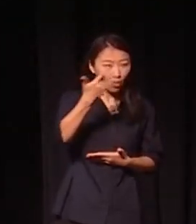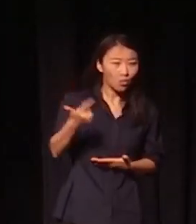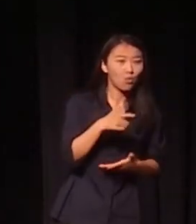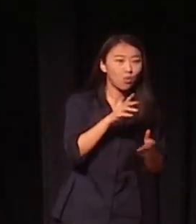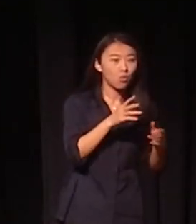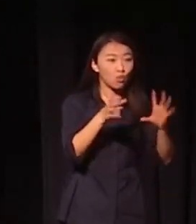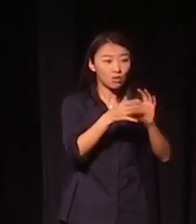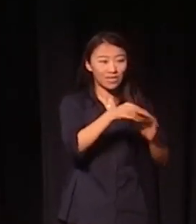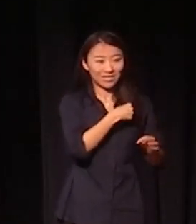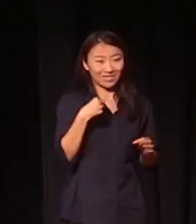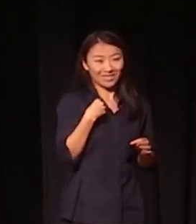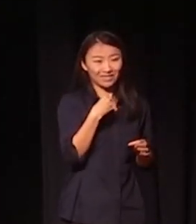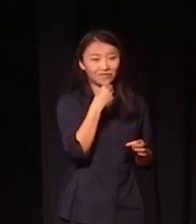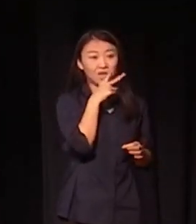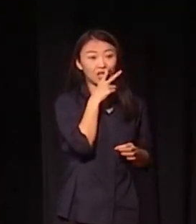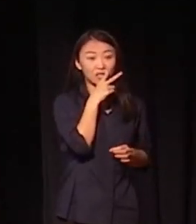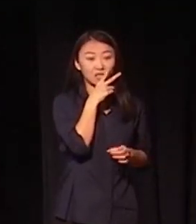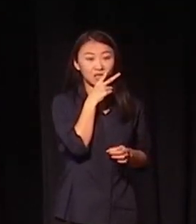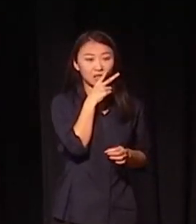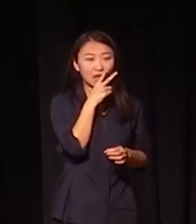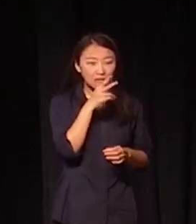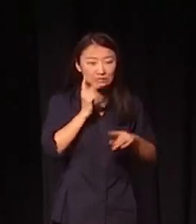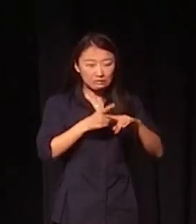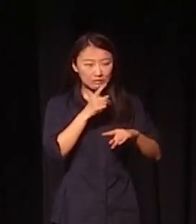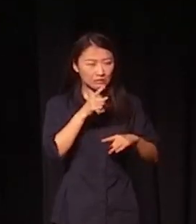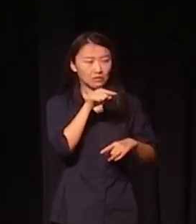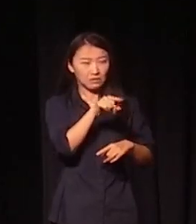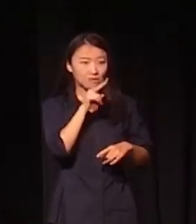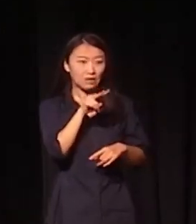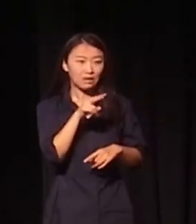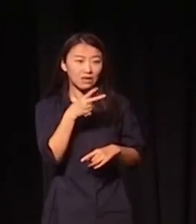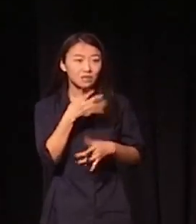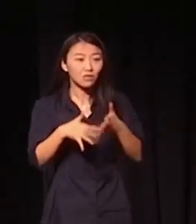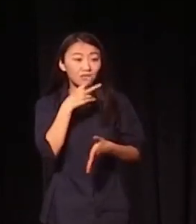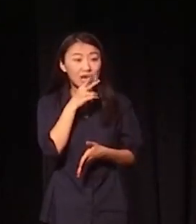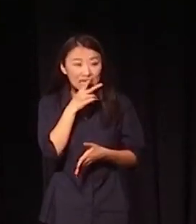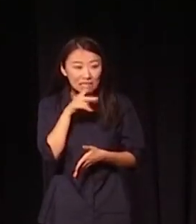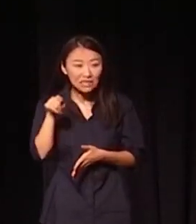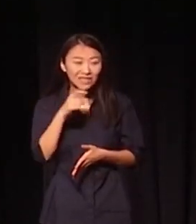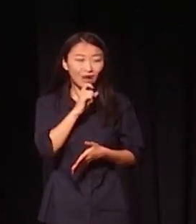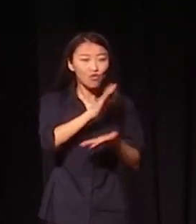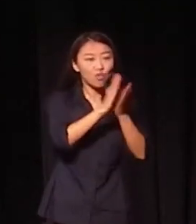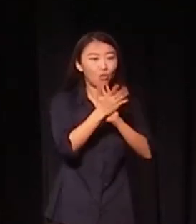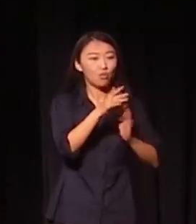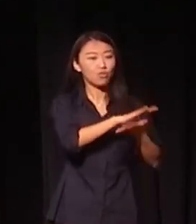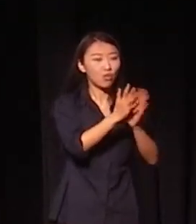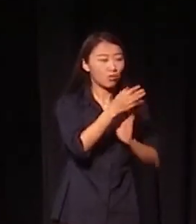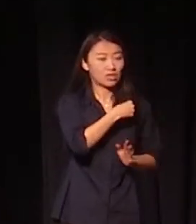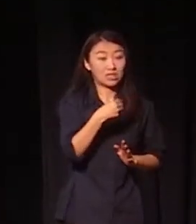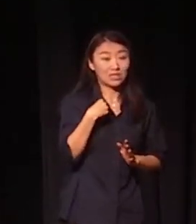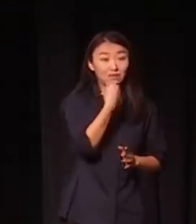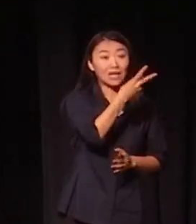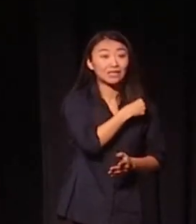has looked at the importance of that as a relational practice in local GP appointments and in hospitals.